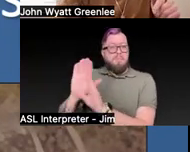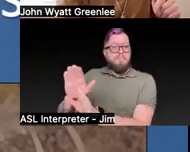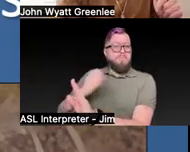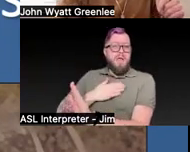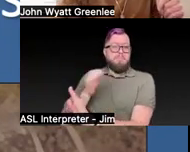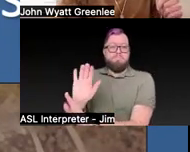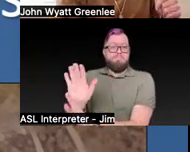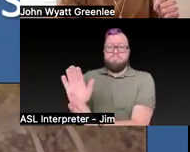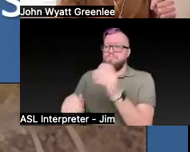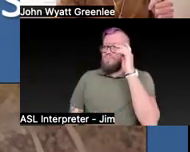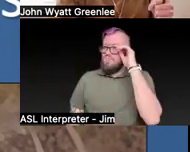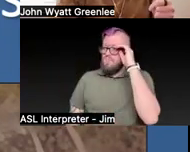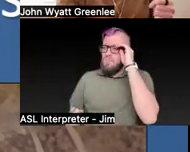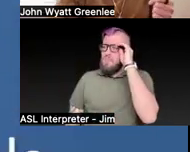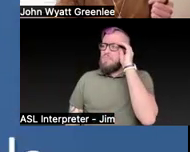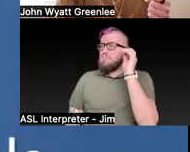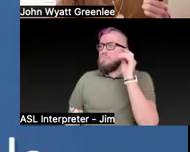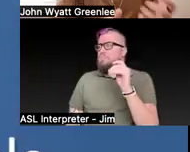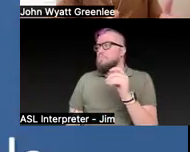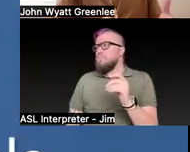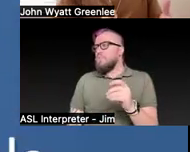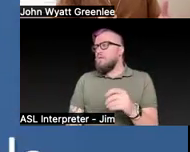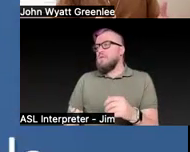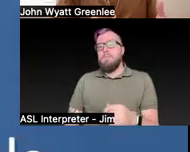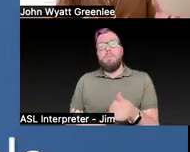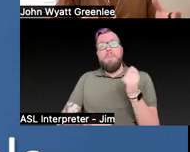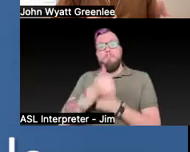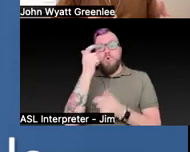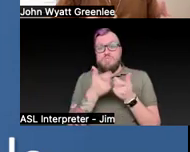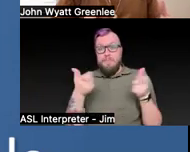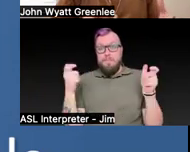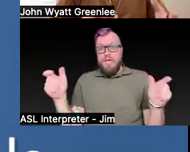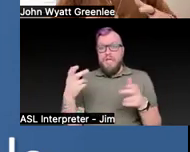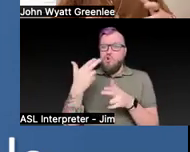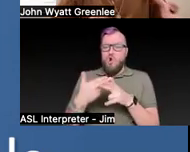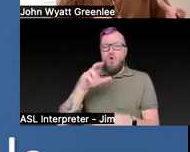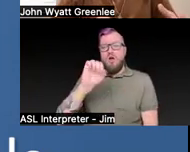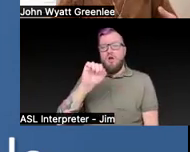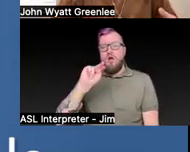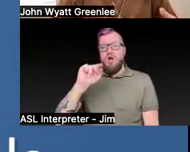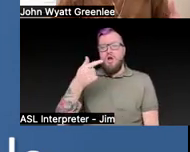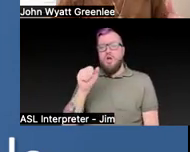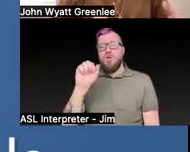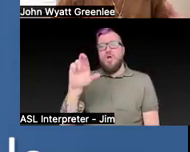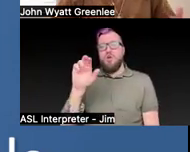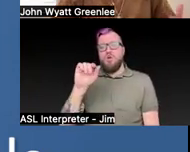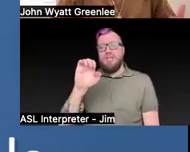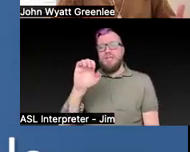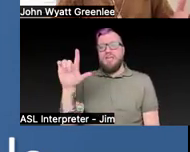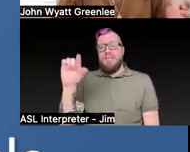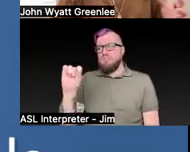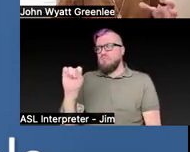either. Um, the biggest eels in the world are called conger eels, and these are also marine eels, so they live in the